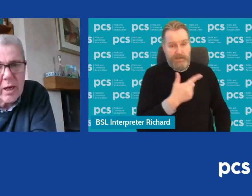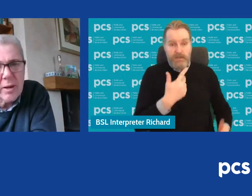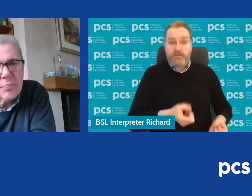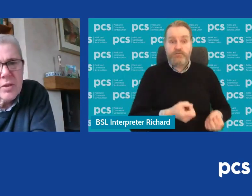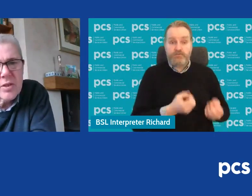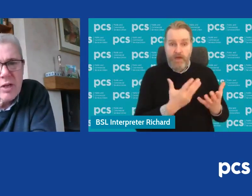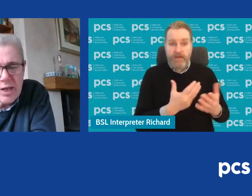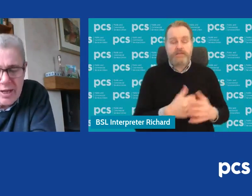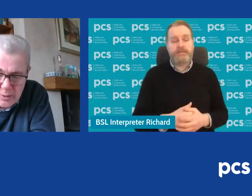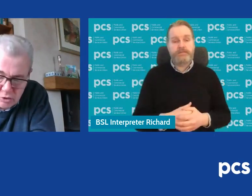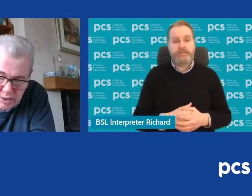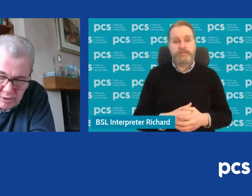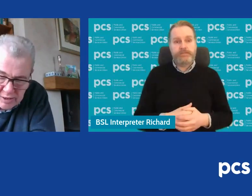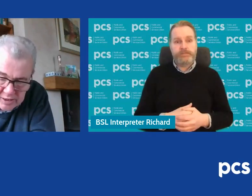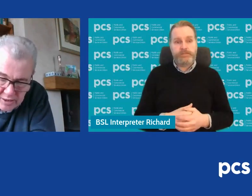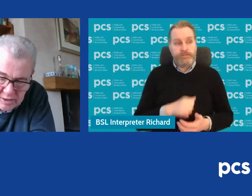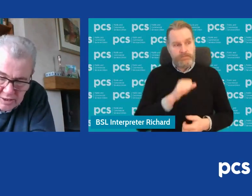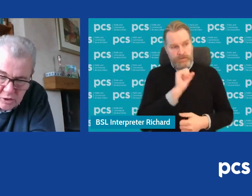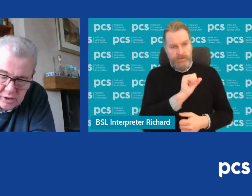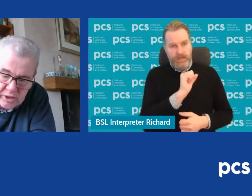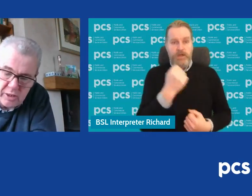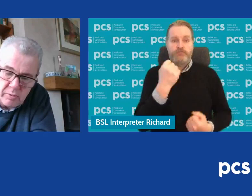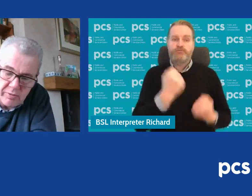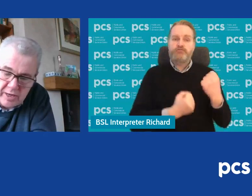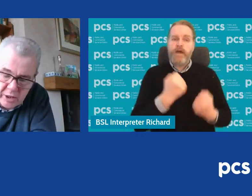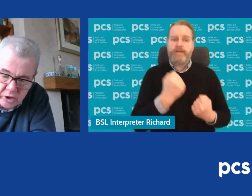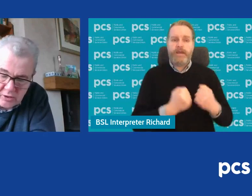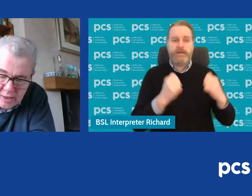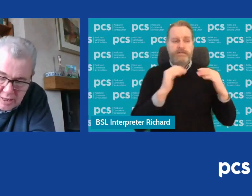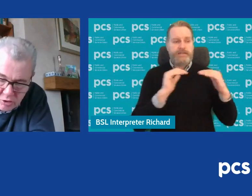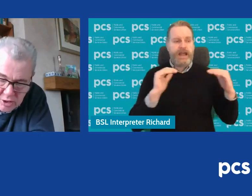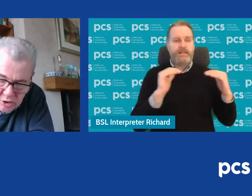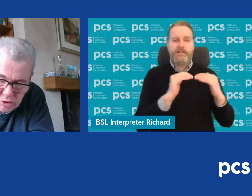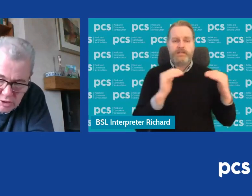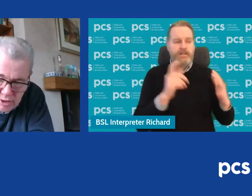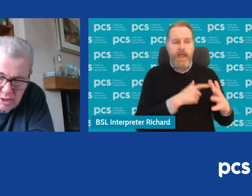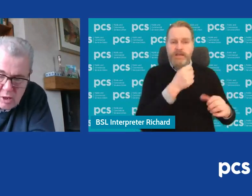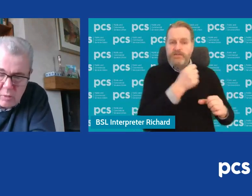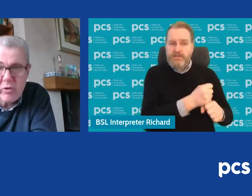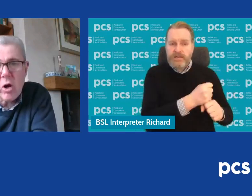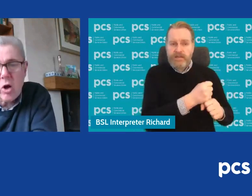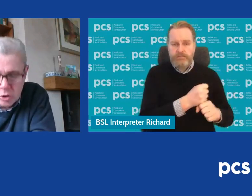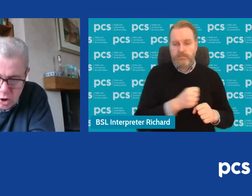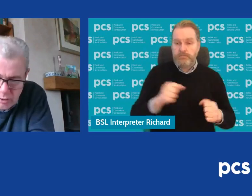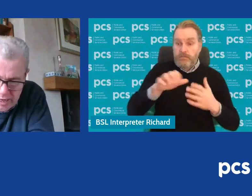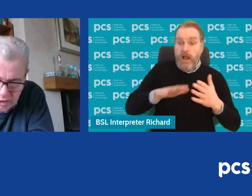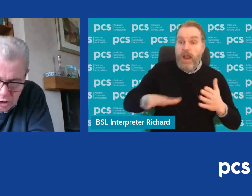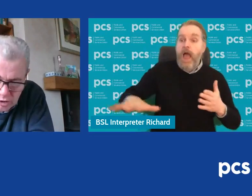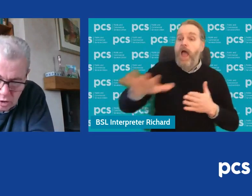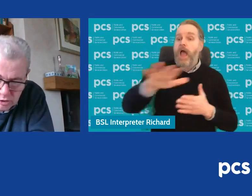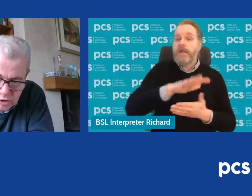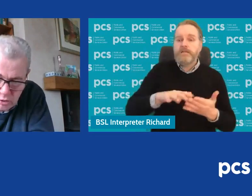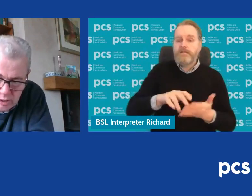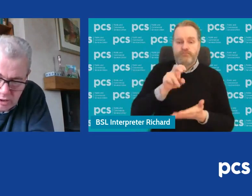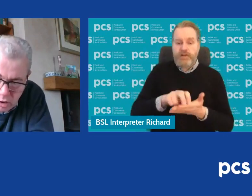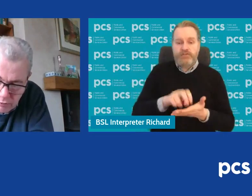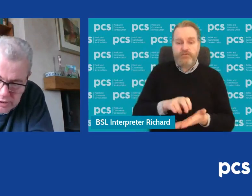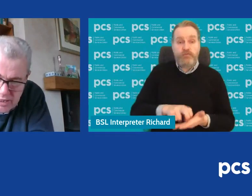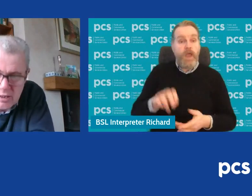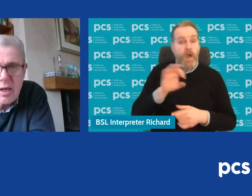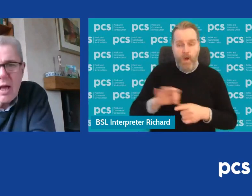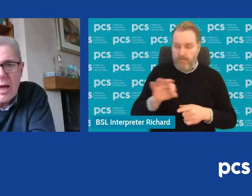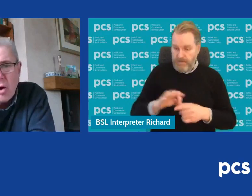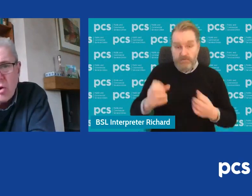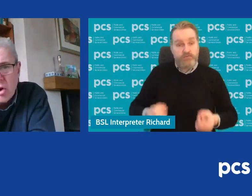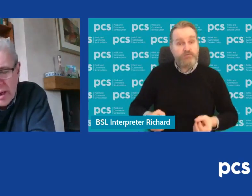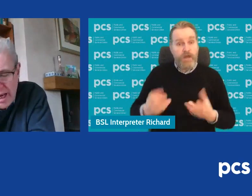in the DVLA and the Driving Standards Agency. We've had action in the Land Registry. We've got ongoing action also in